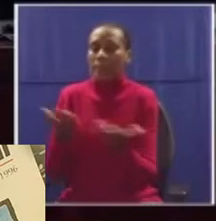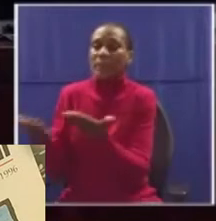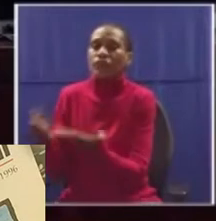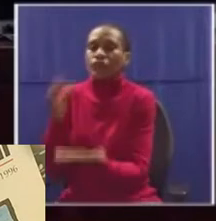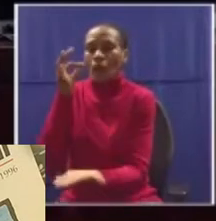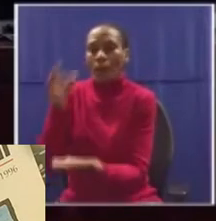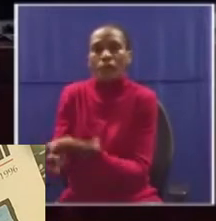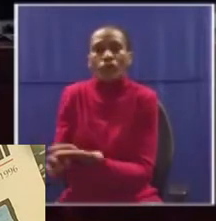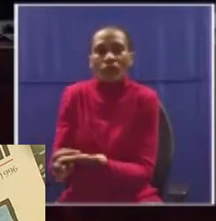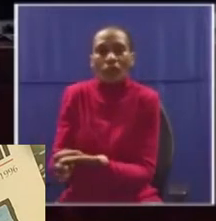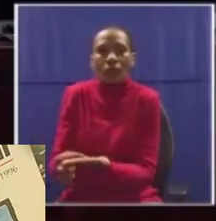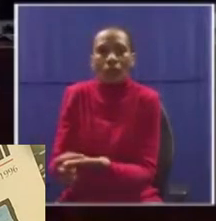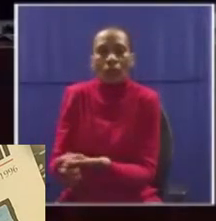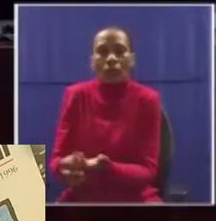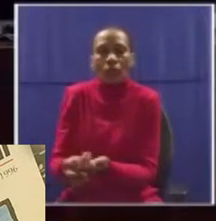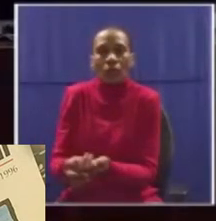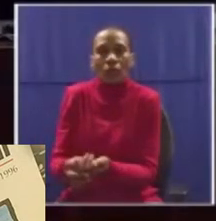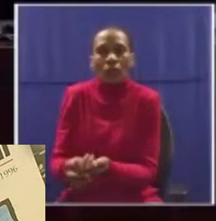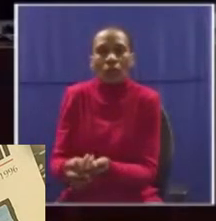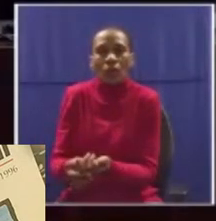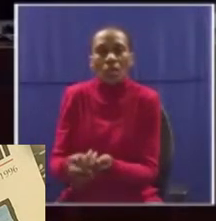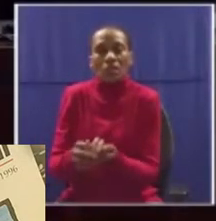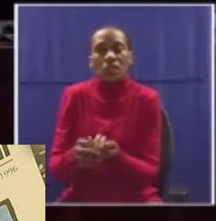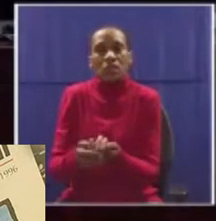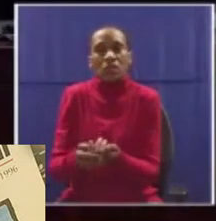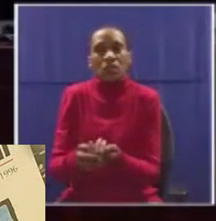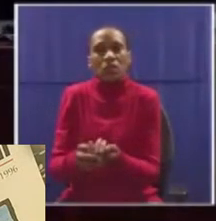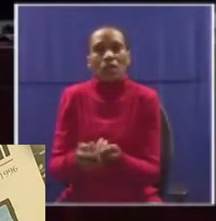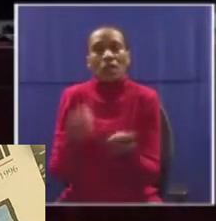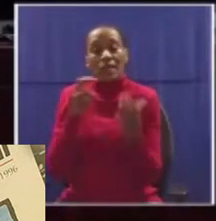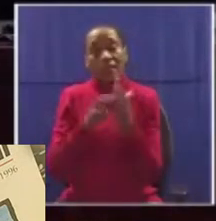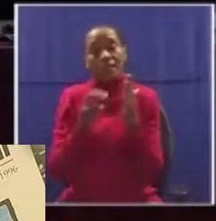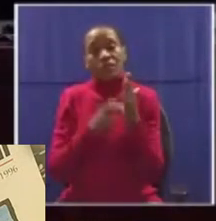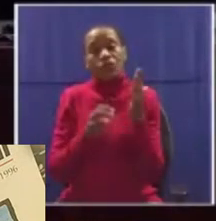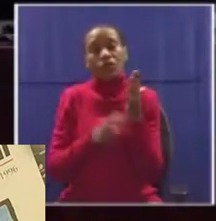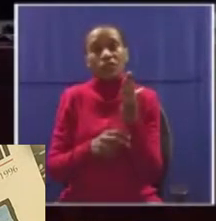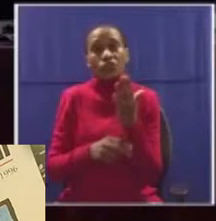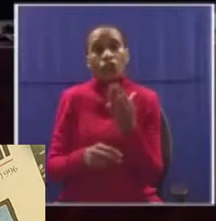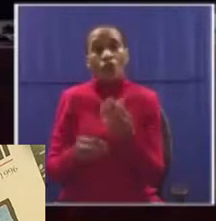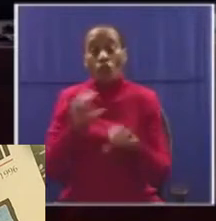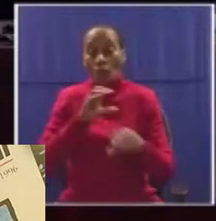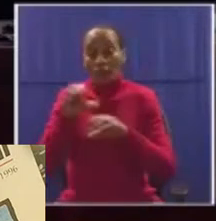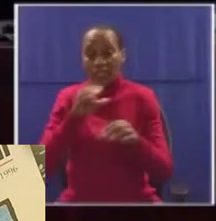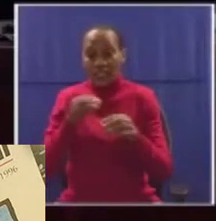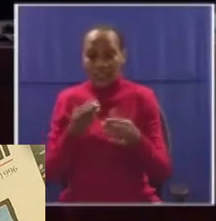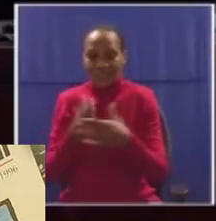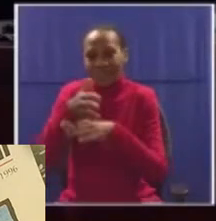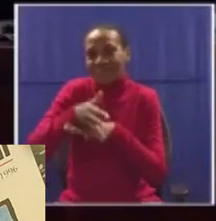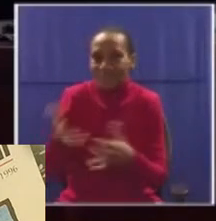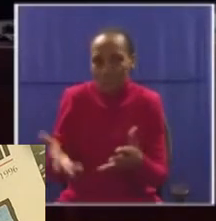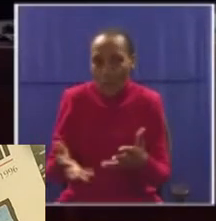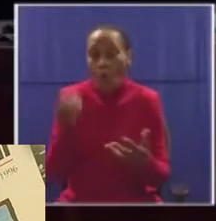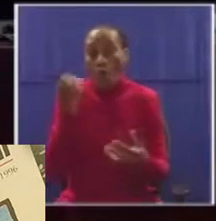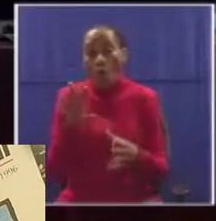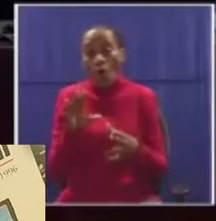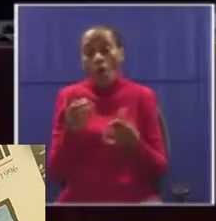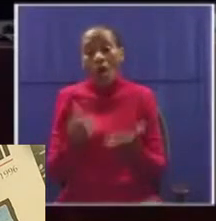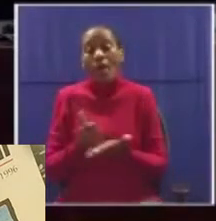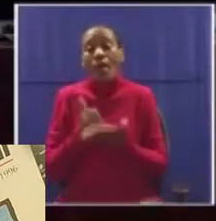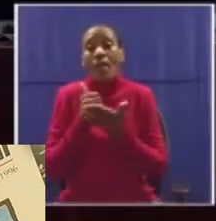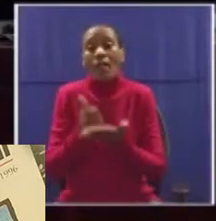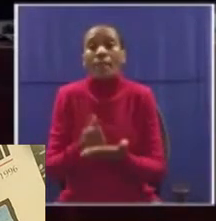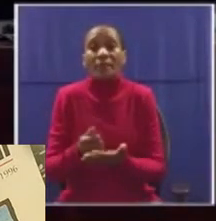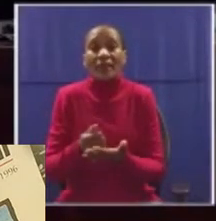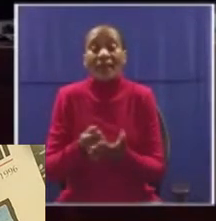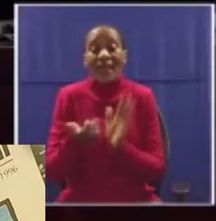of section 46 4A of the regulation of interception of communication and provision of communication related